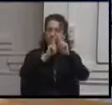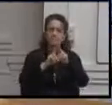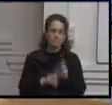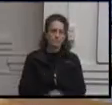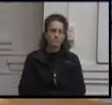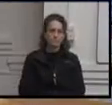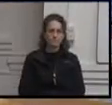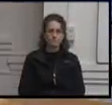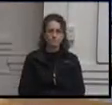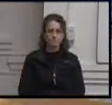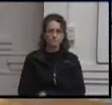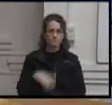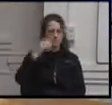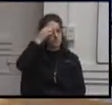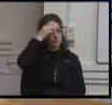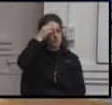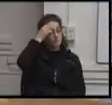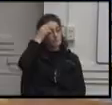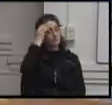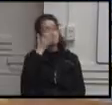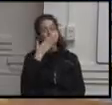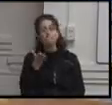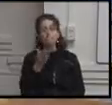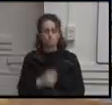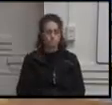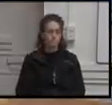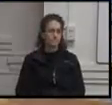meeting. Thank you. You're welcome.